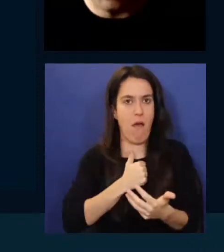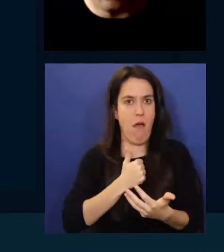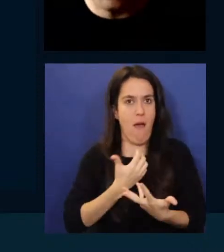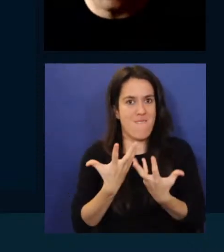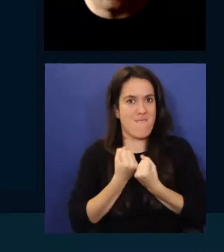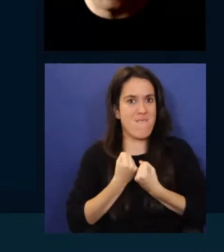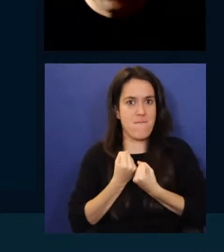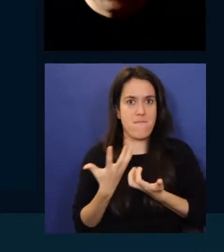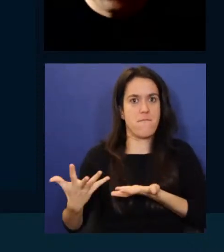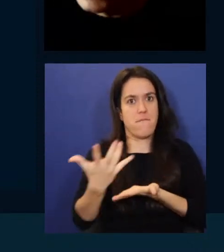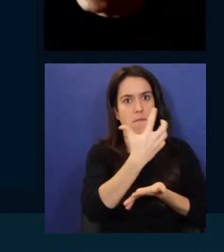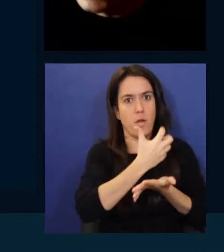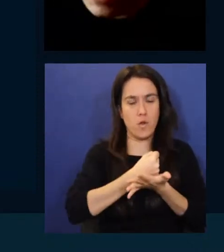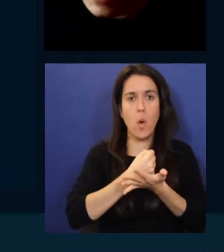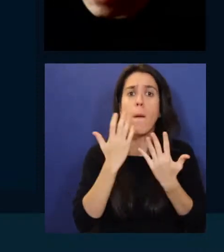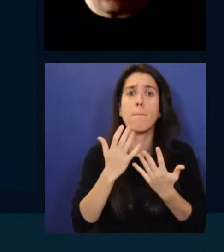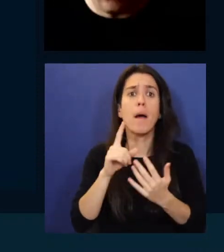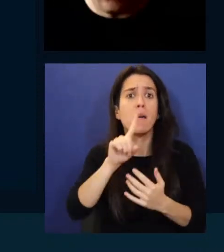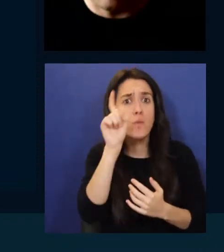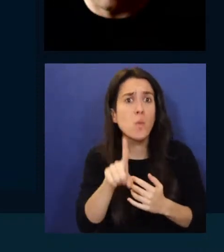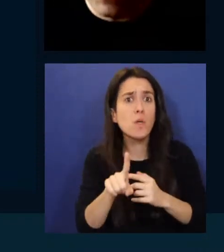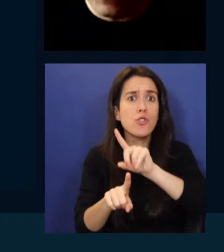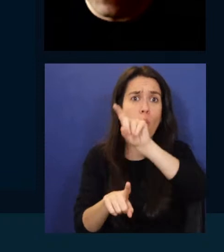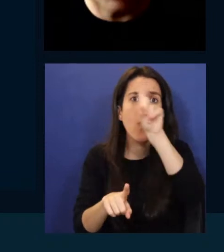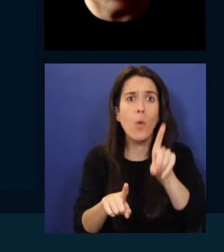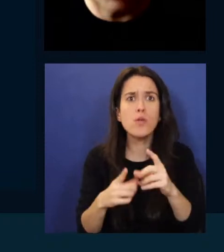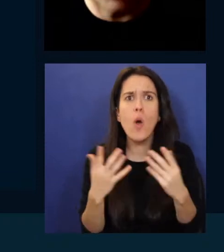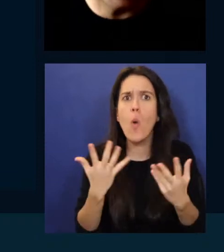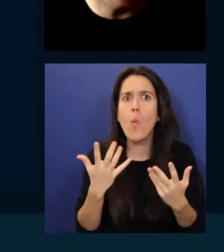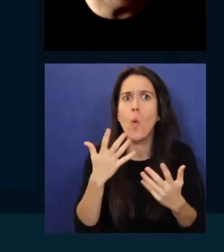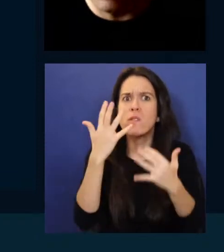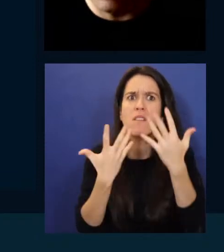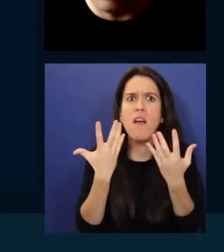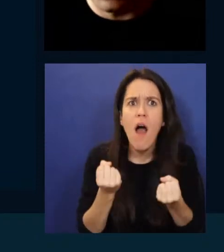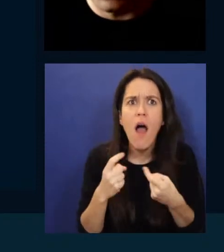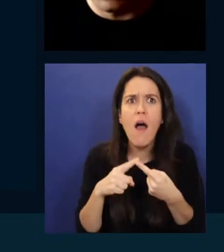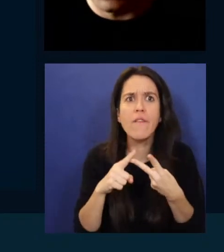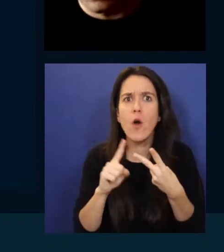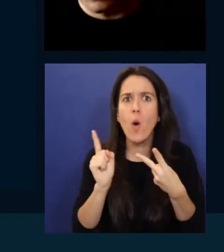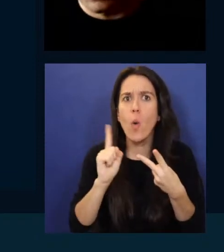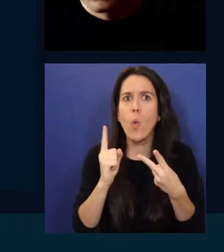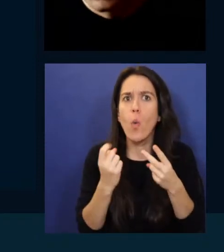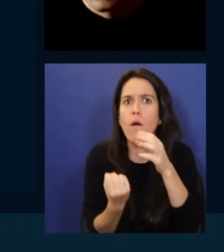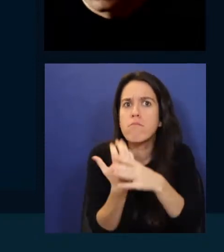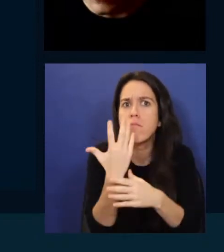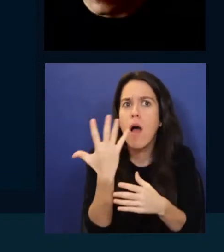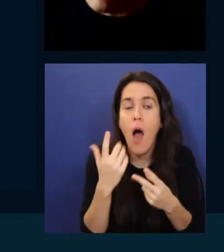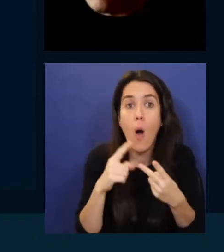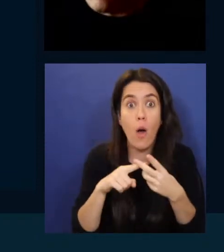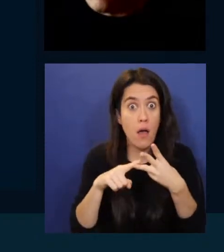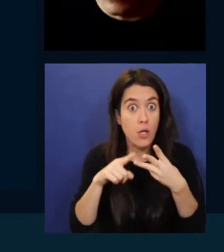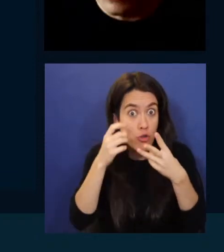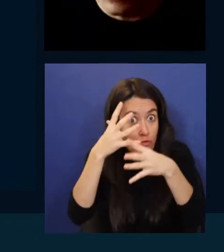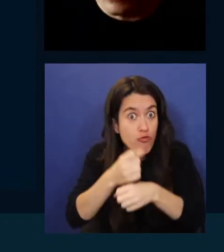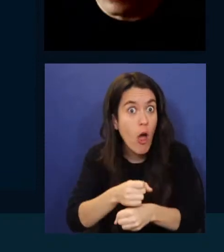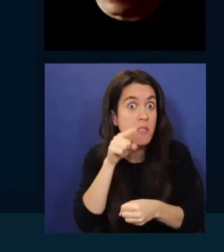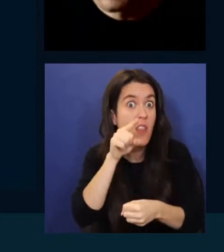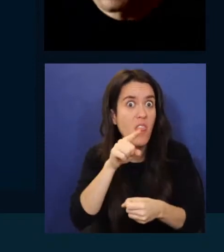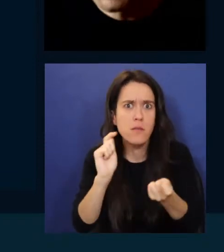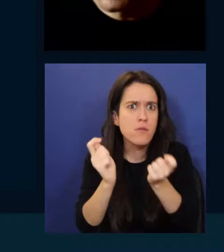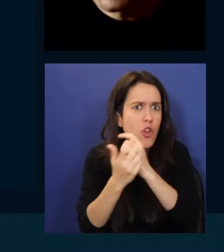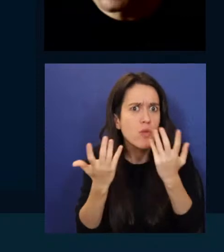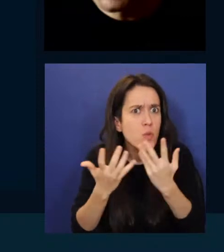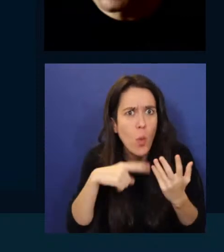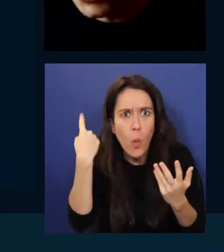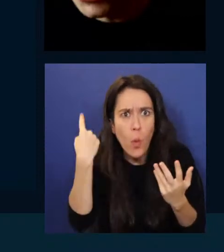And they need to answer questions around discovery, like what data do I have, where did it originate, can I trust it, like who changed it, all the